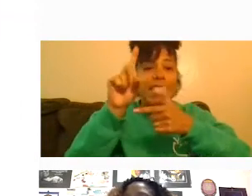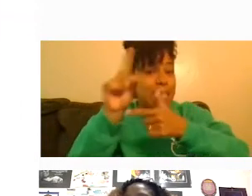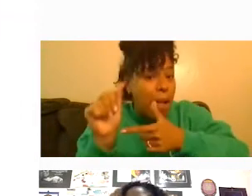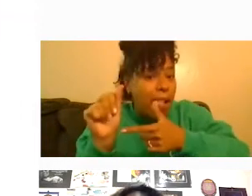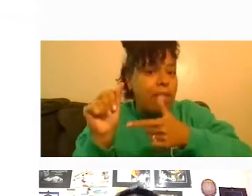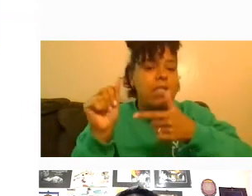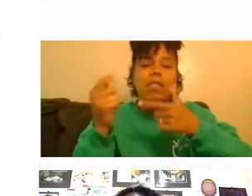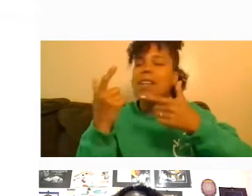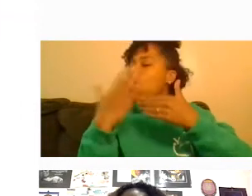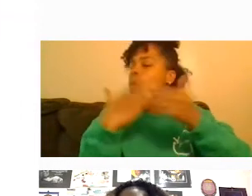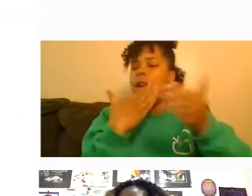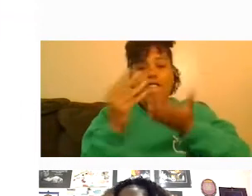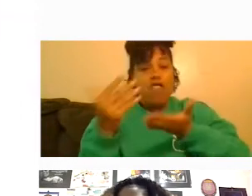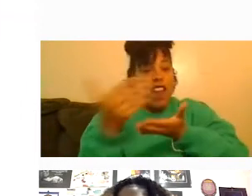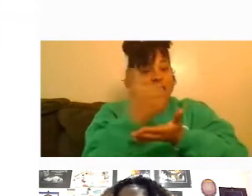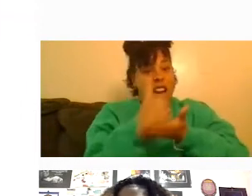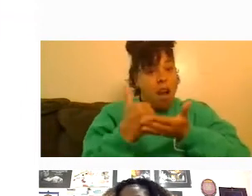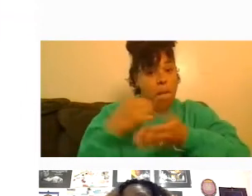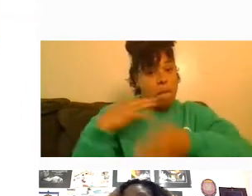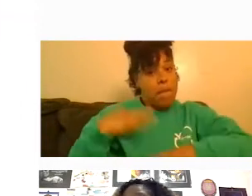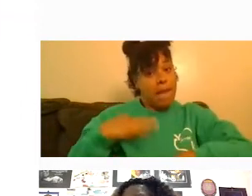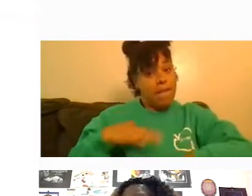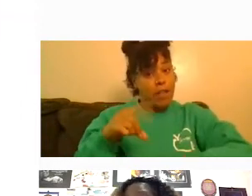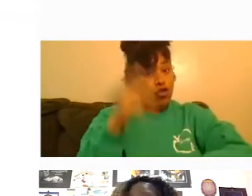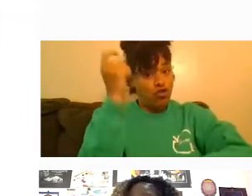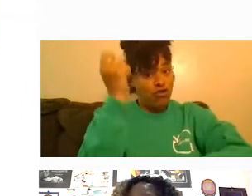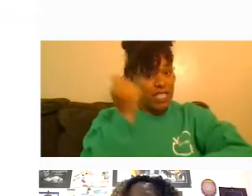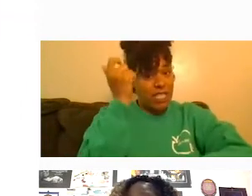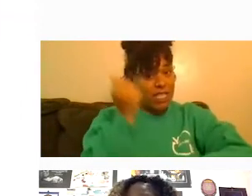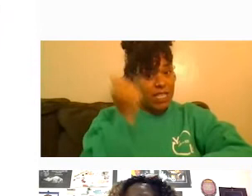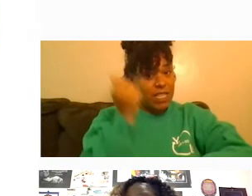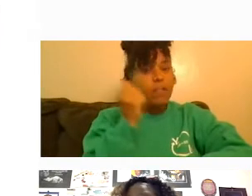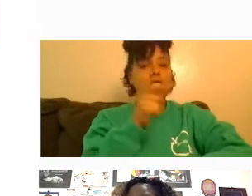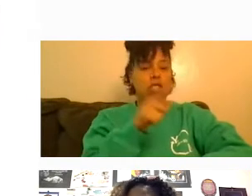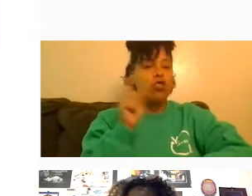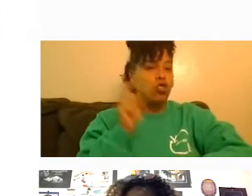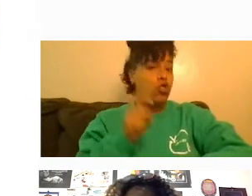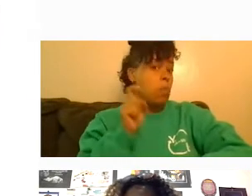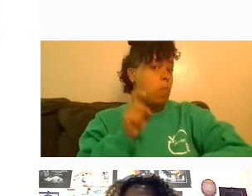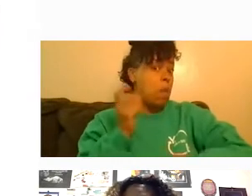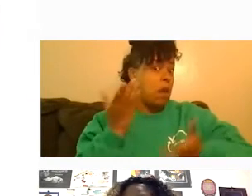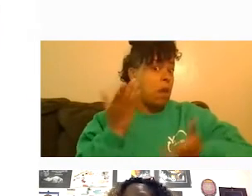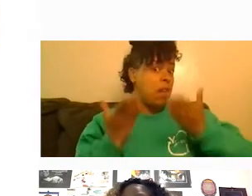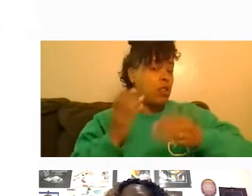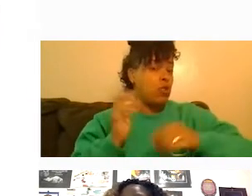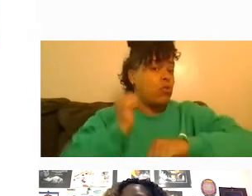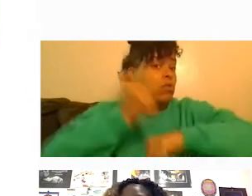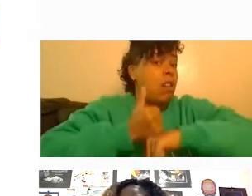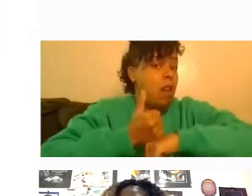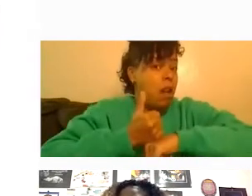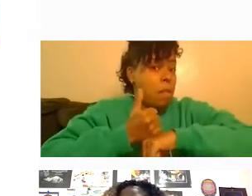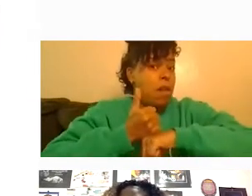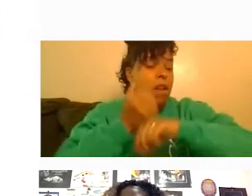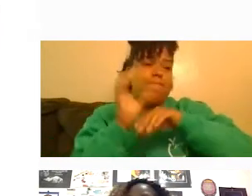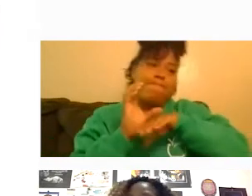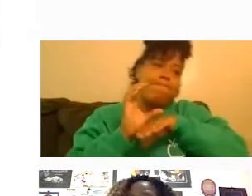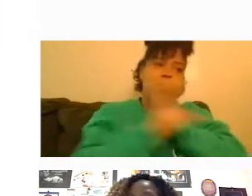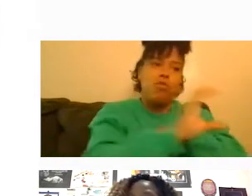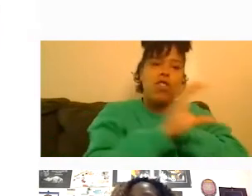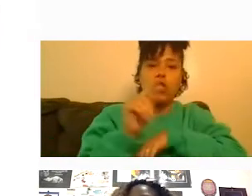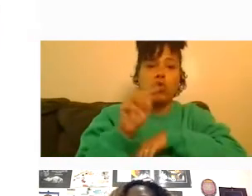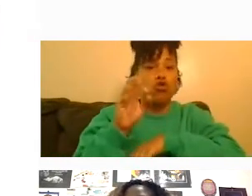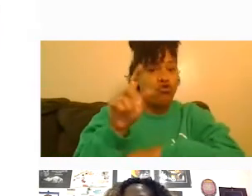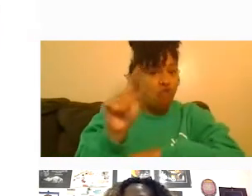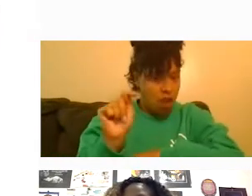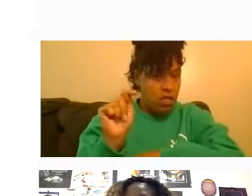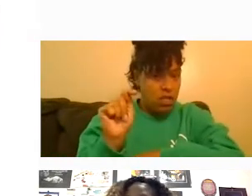whatever income benefits that you're receiving, you may need to set them up and put them into a trust. And a lawyer,